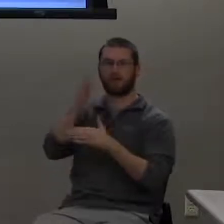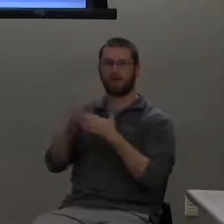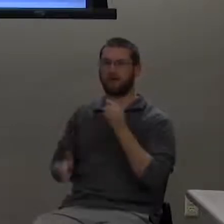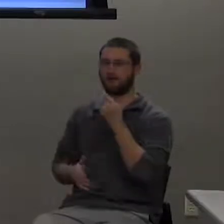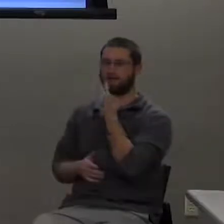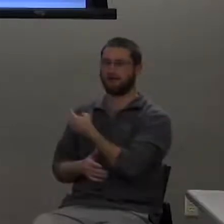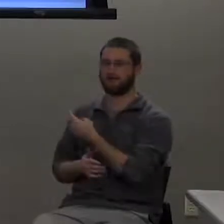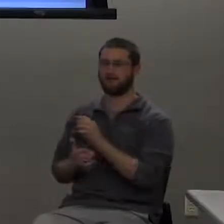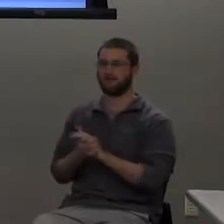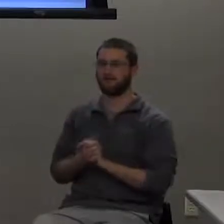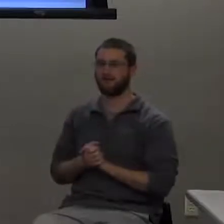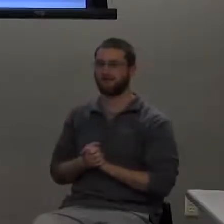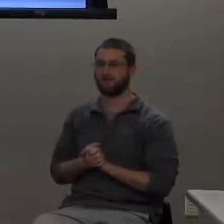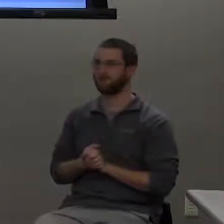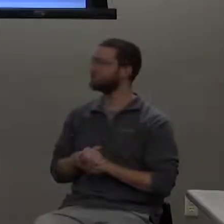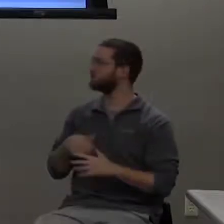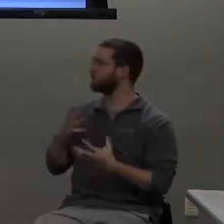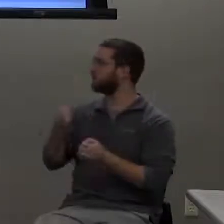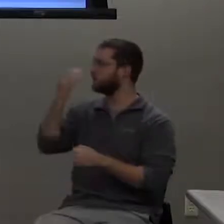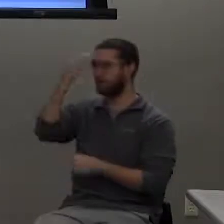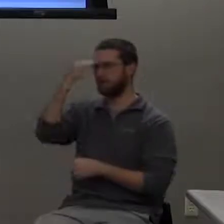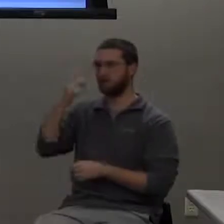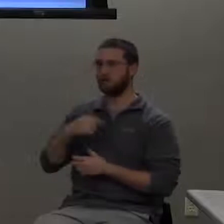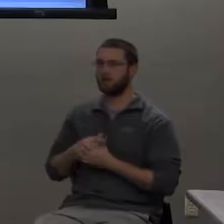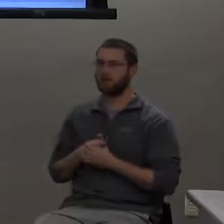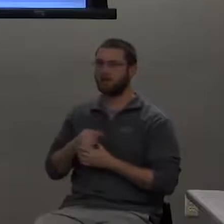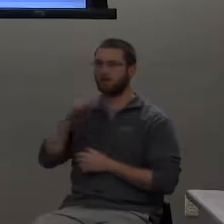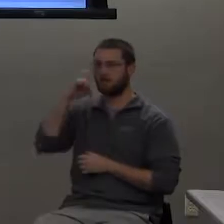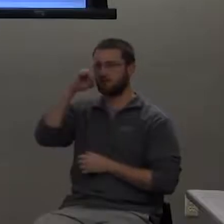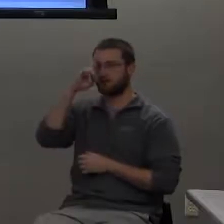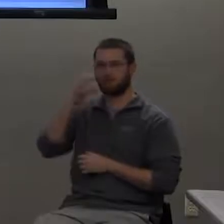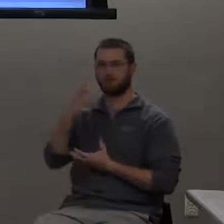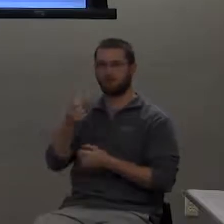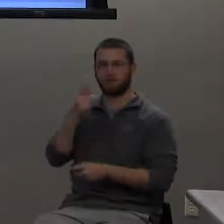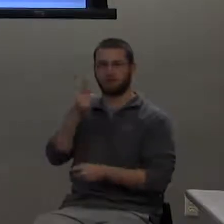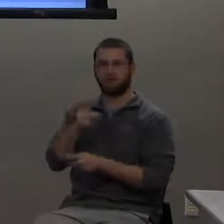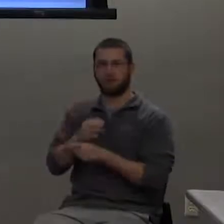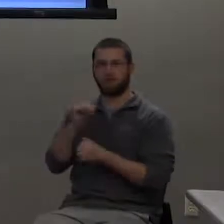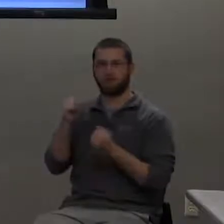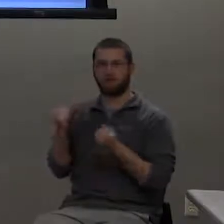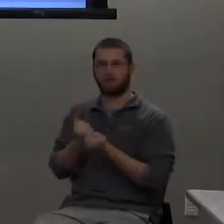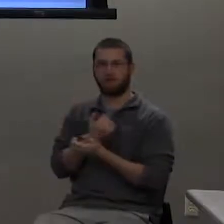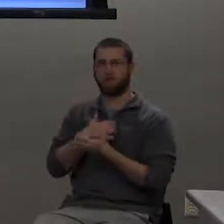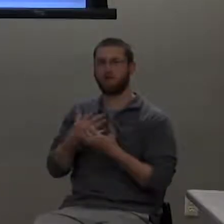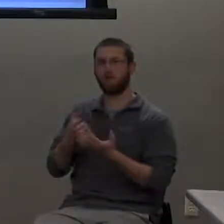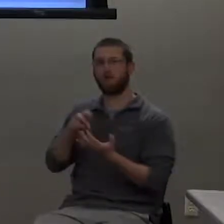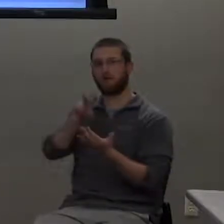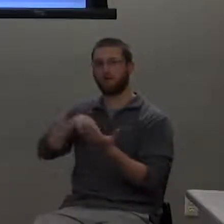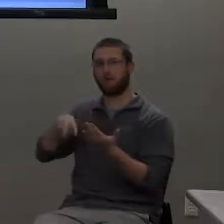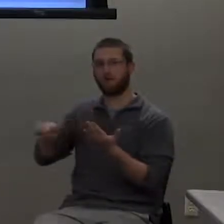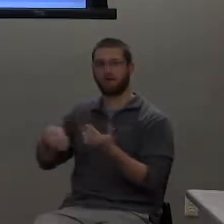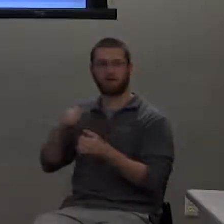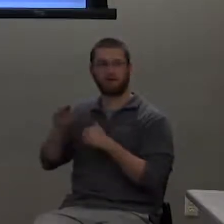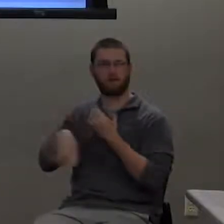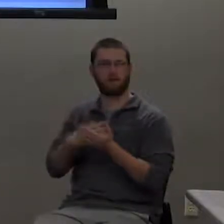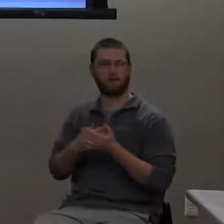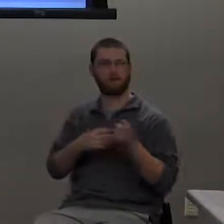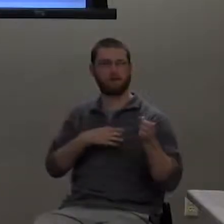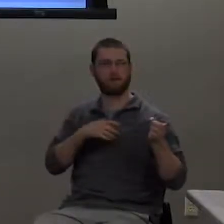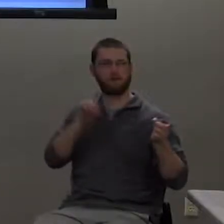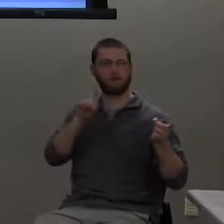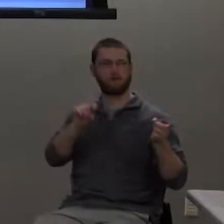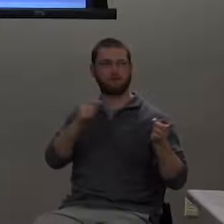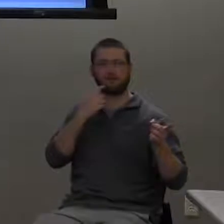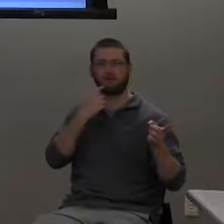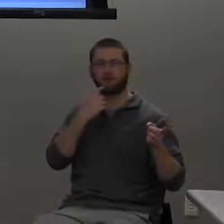starting. Okay, I just want to know. Yes. My brother keeps us all in this. Well, I agree. And I have one